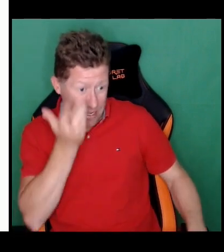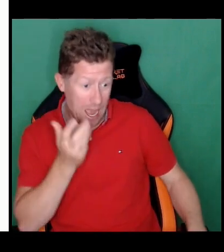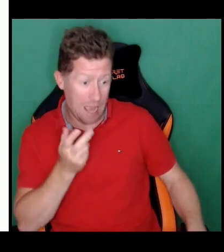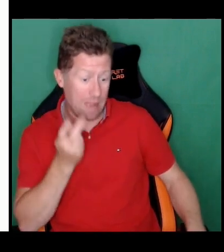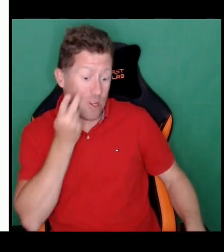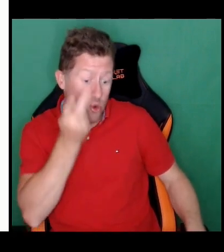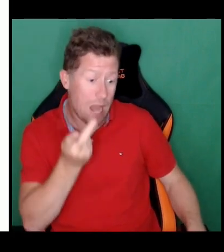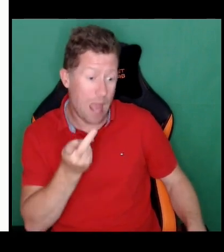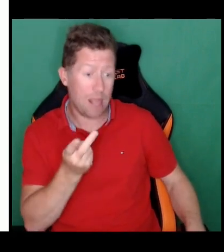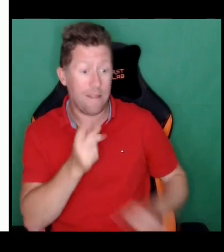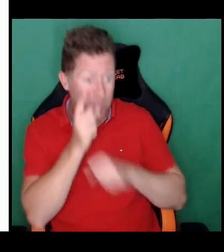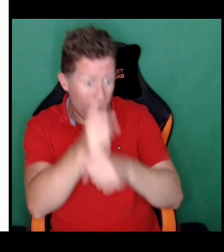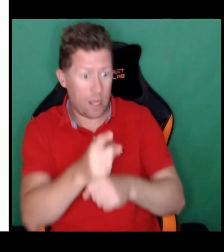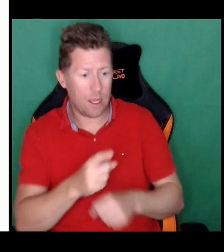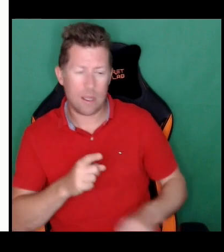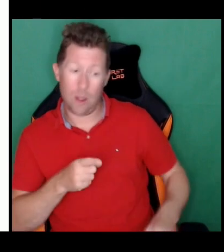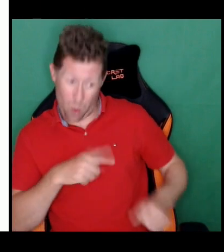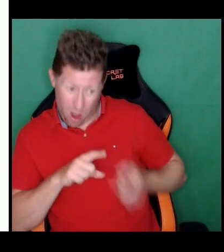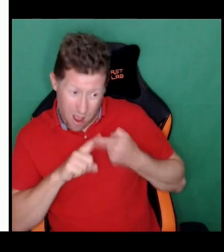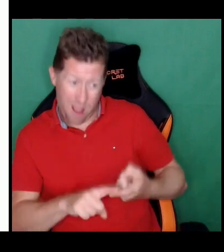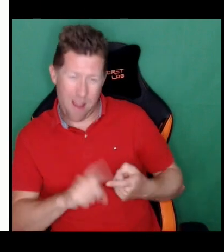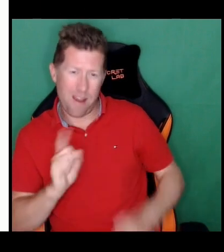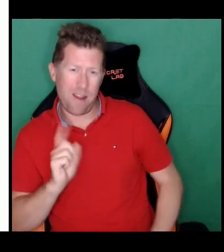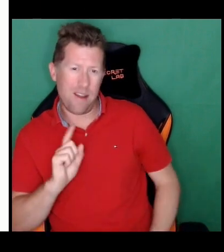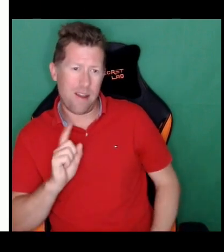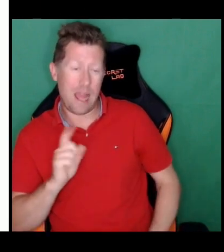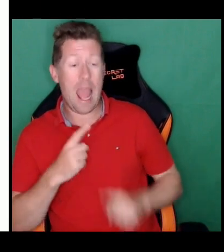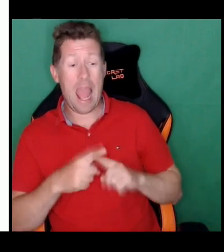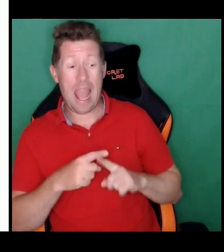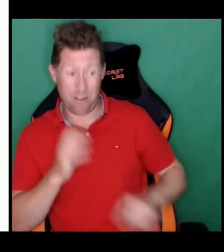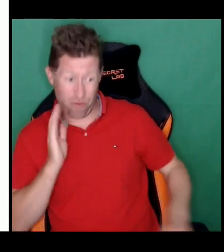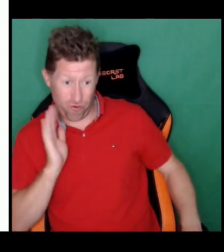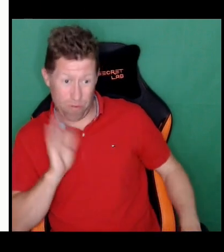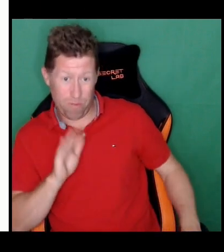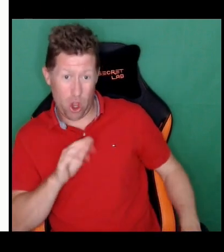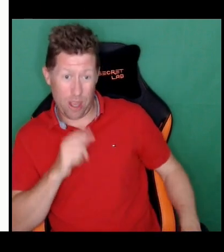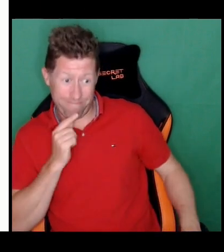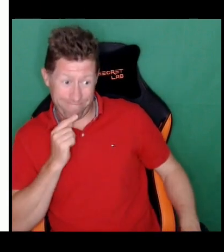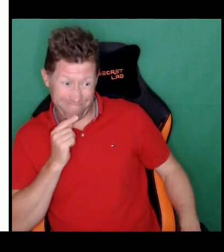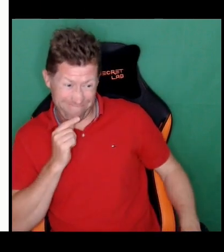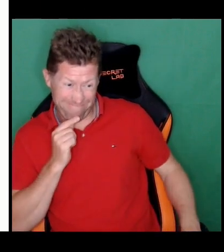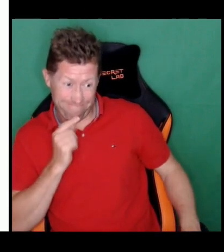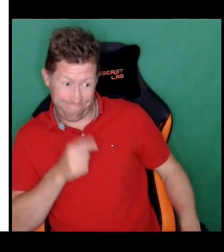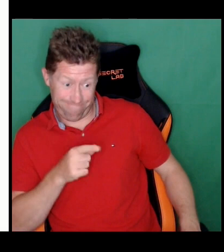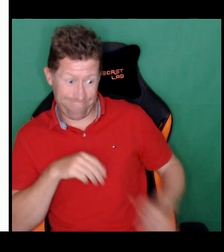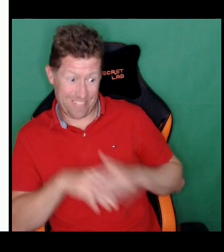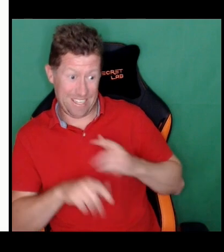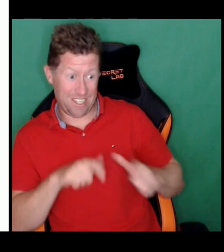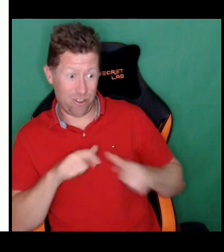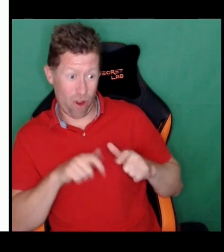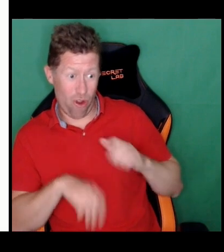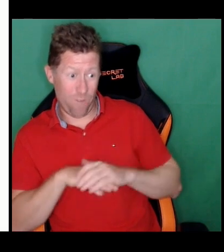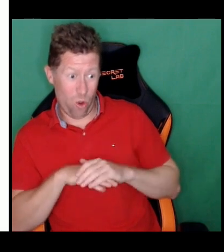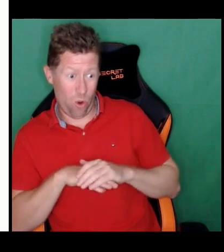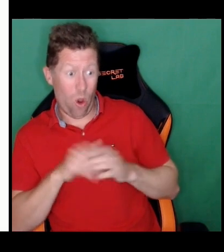keep doing? And to just remind them gently that they really can't be fully in control of something when they